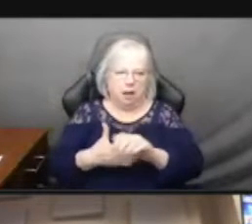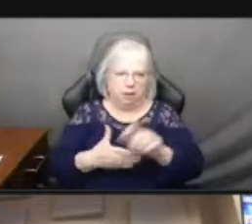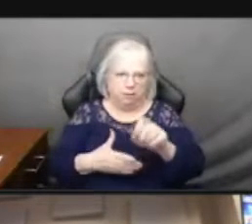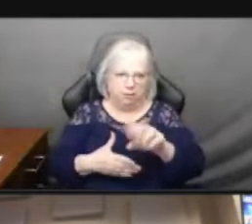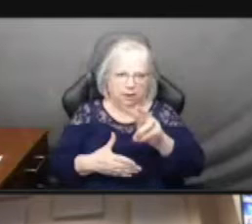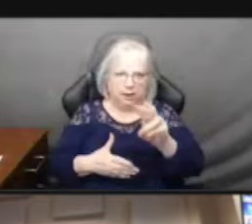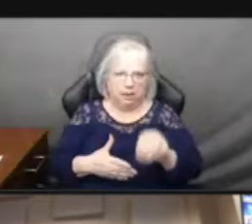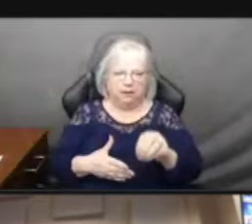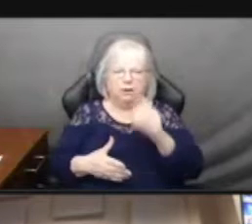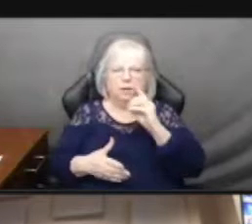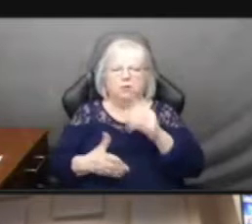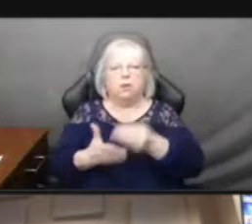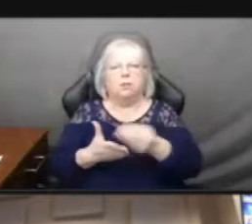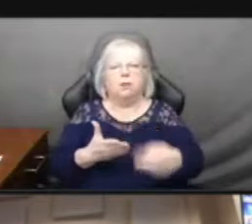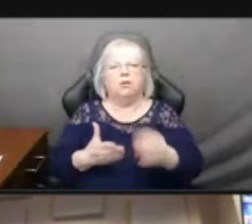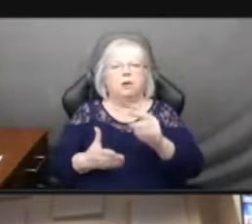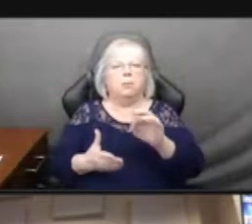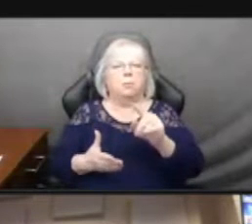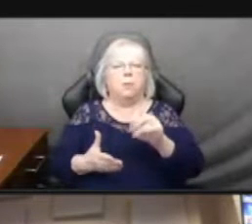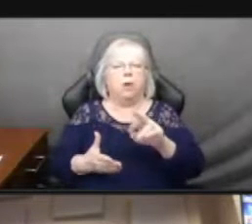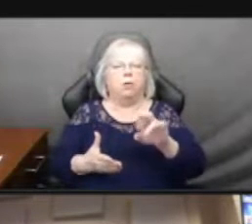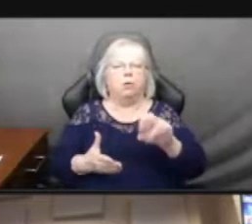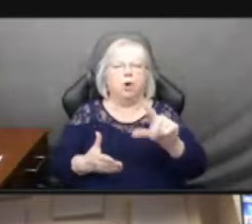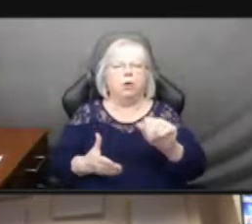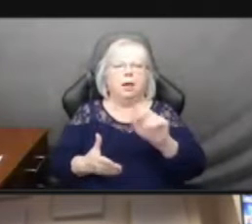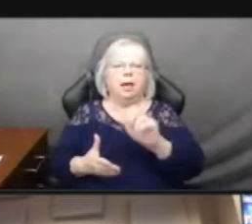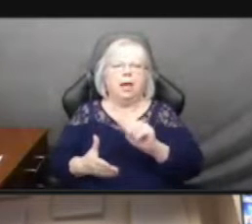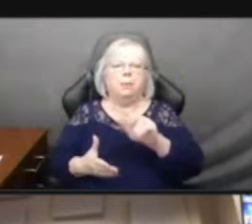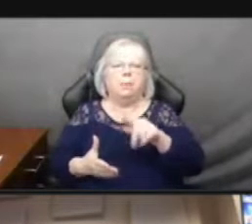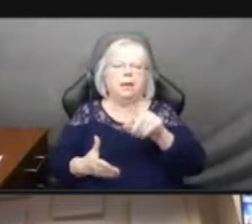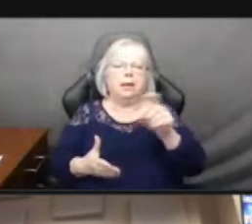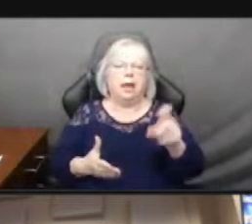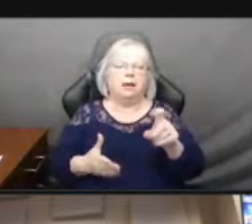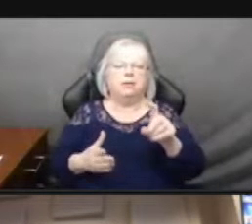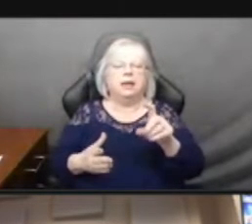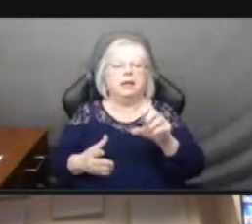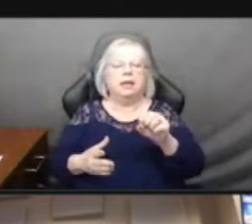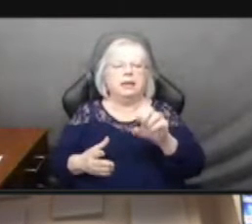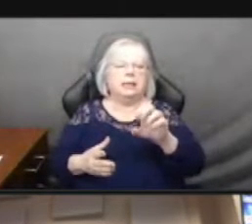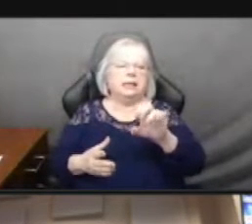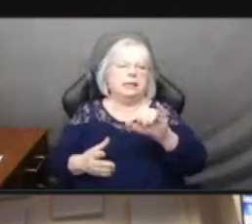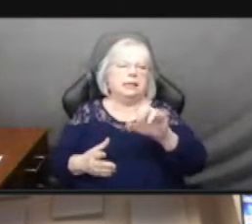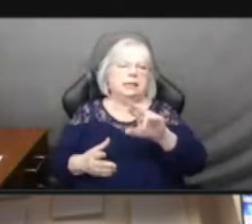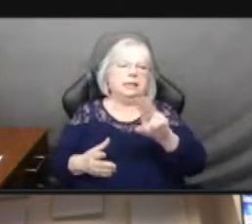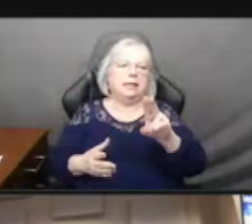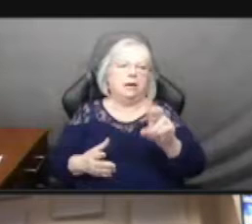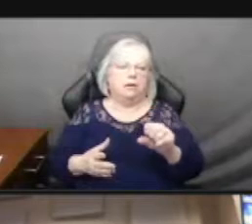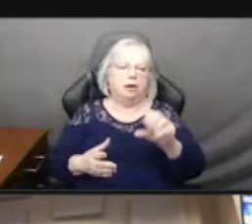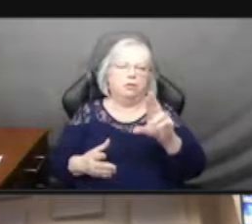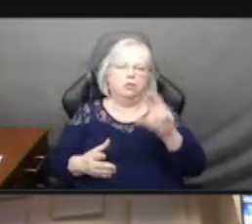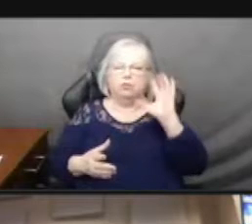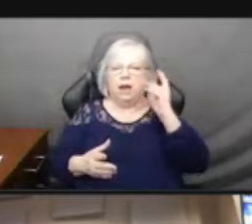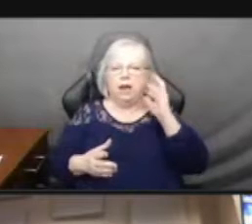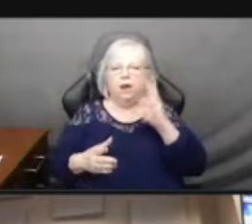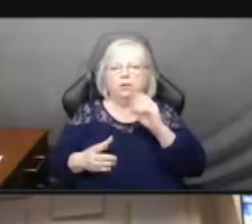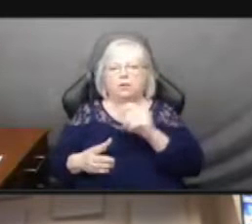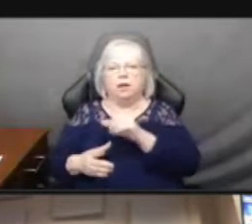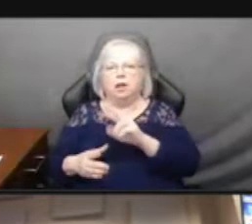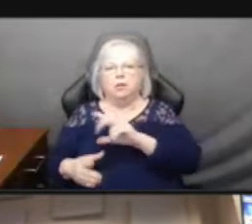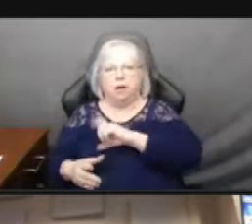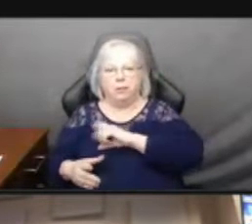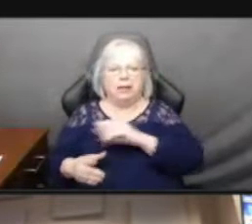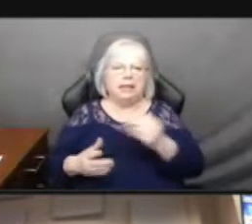$1,598,390.60 for the purchase of Motorola APX 6000 series radios for the Little Rock Police Department and the Little Rock Fire Department and